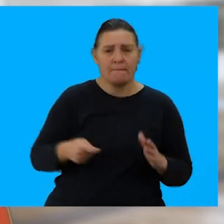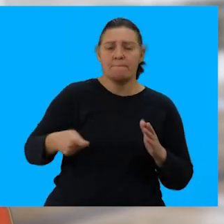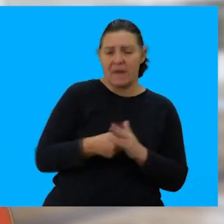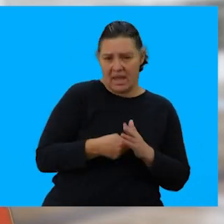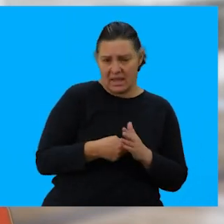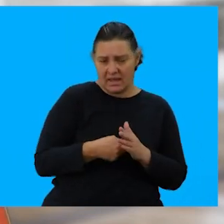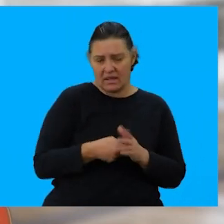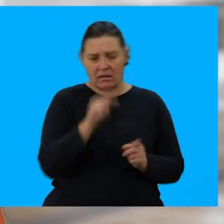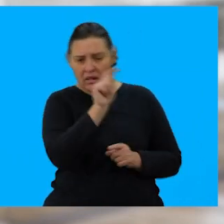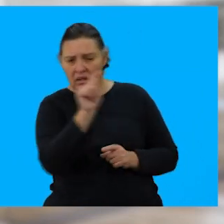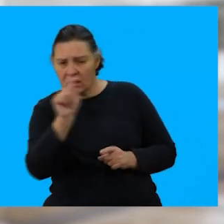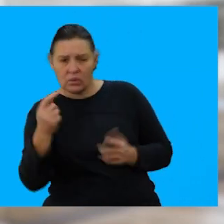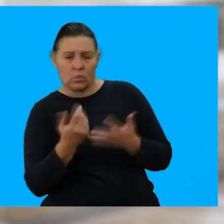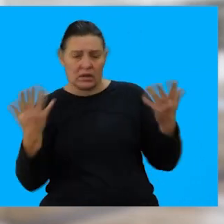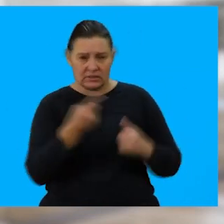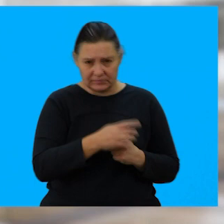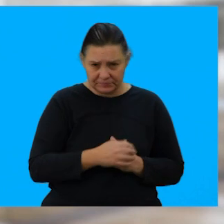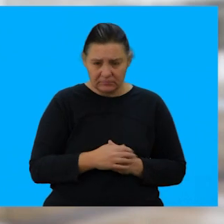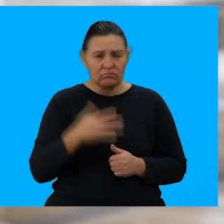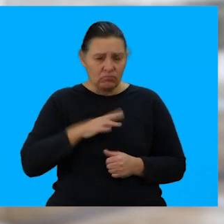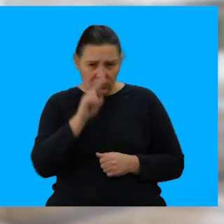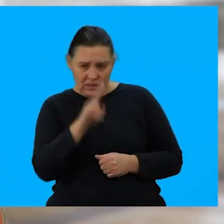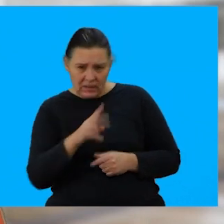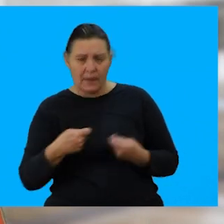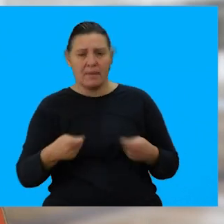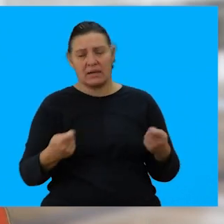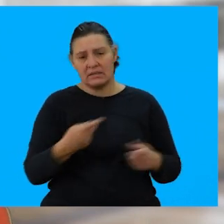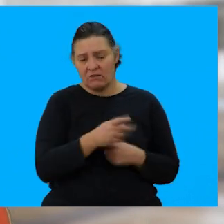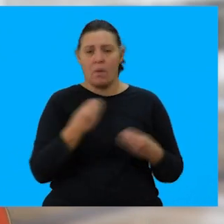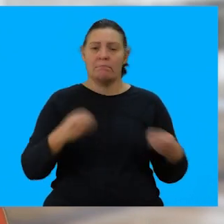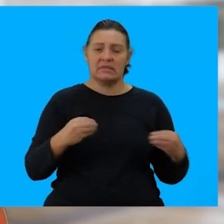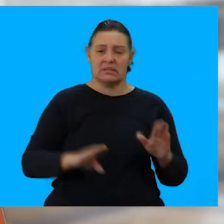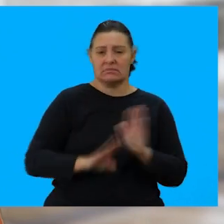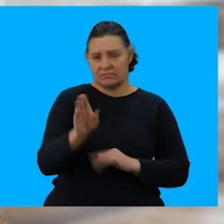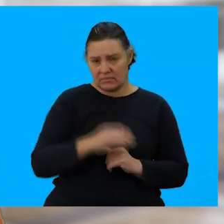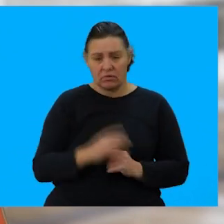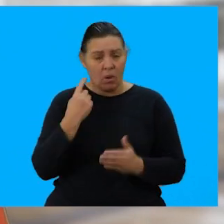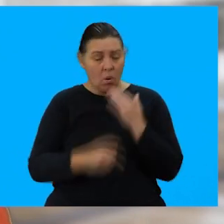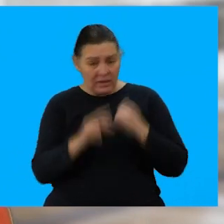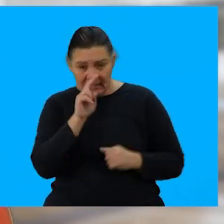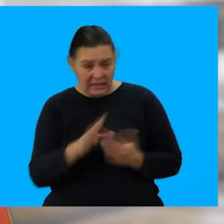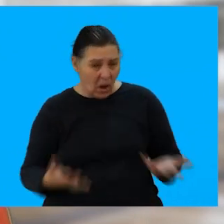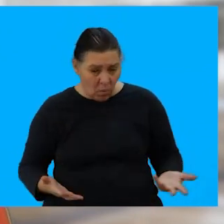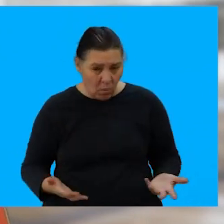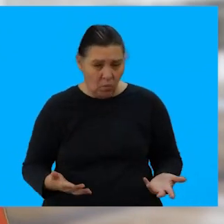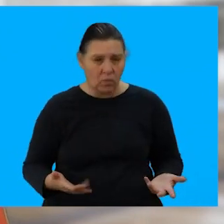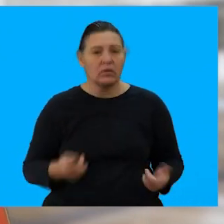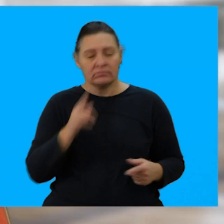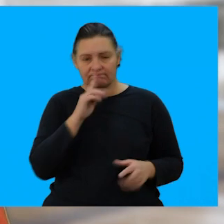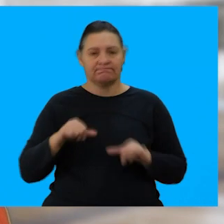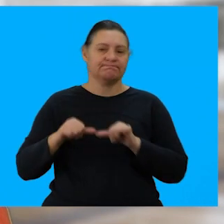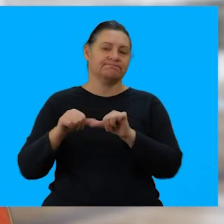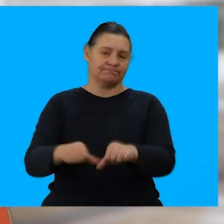being bought a lot. You would want to see the markets that are profitable for your business. So you can only see that